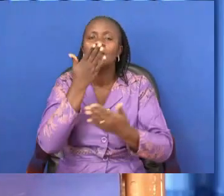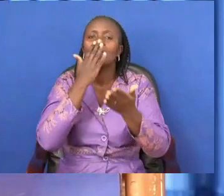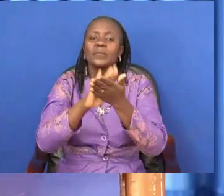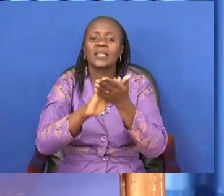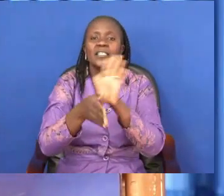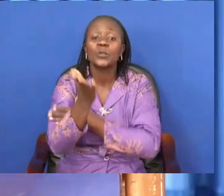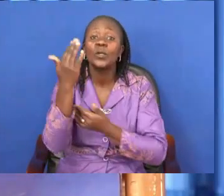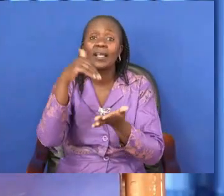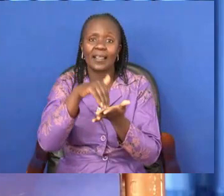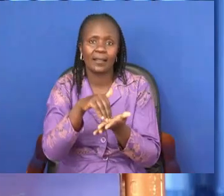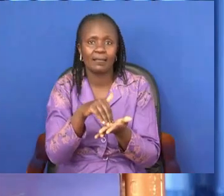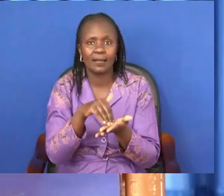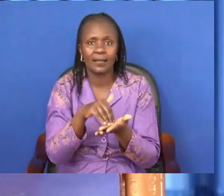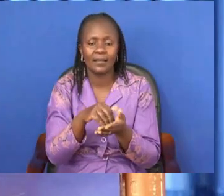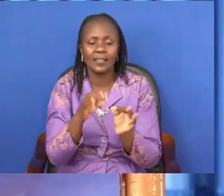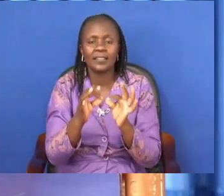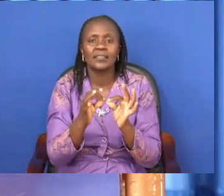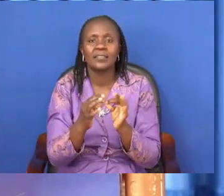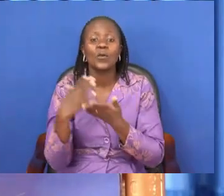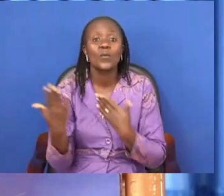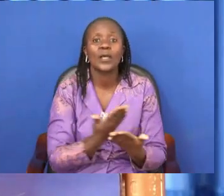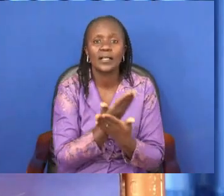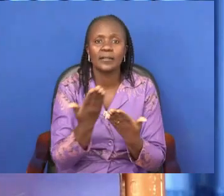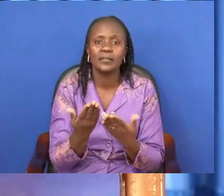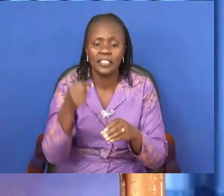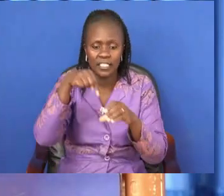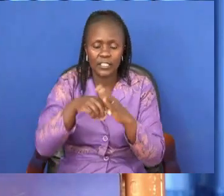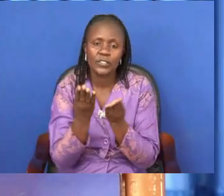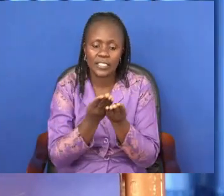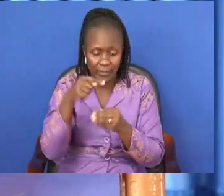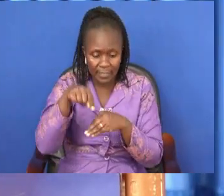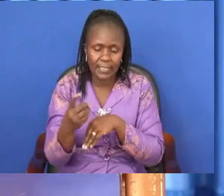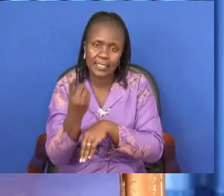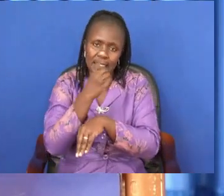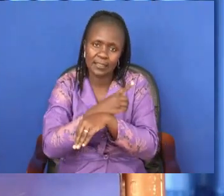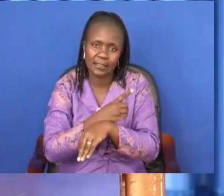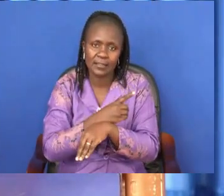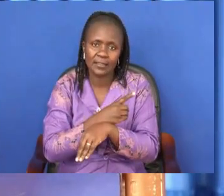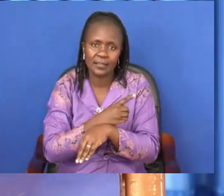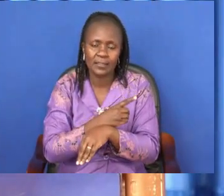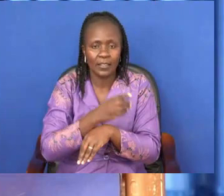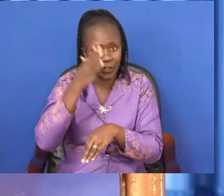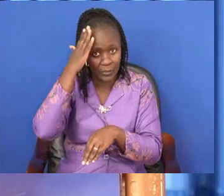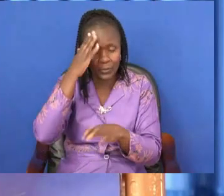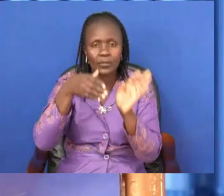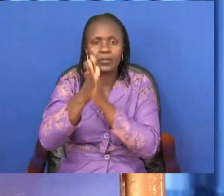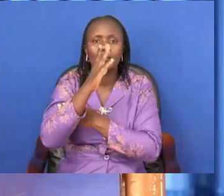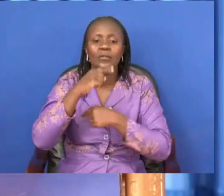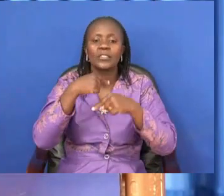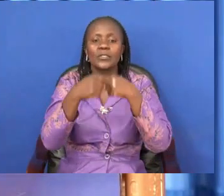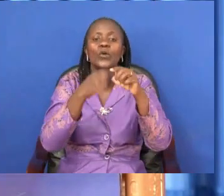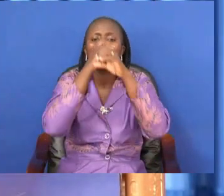Praise God once again. I just want to welcome you to our service today. And I know God is going